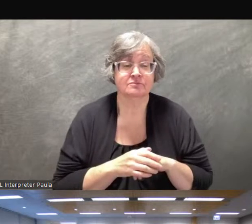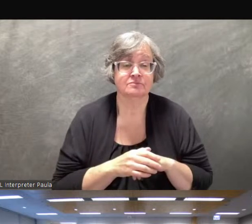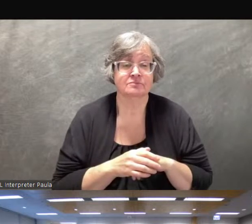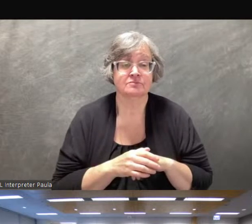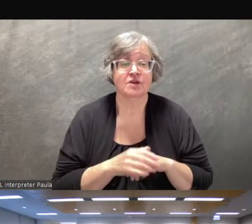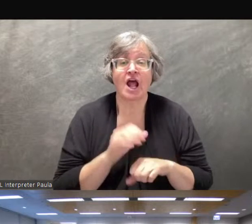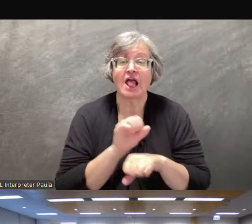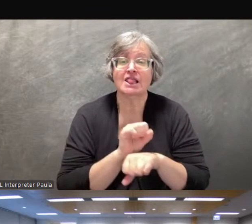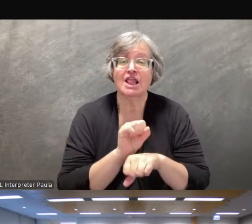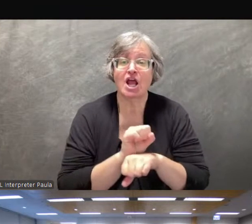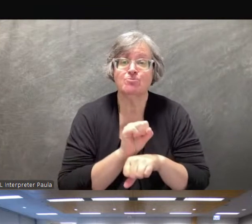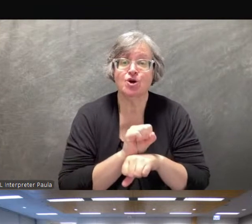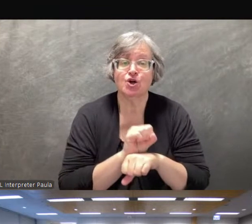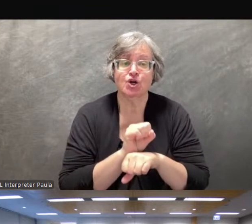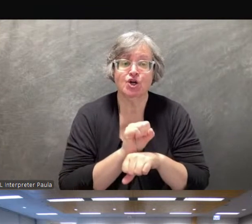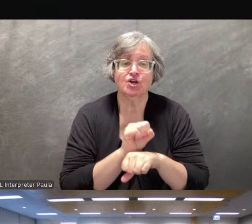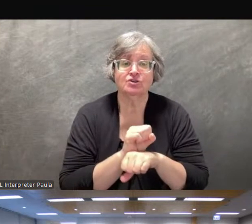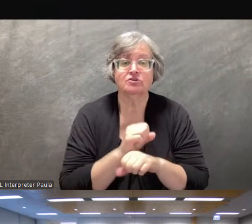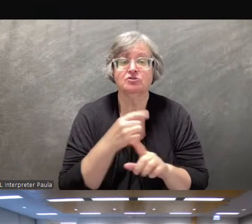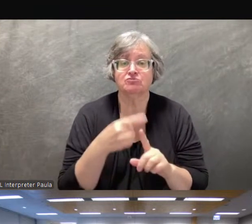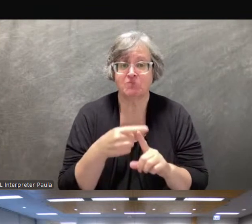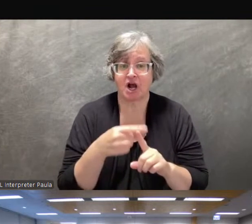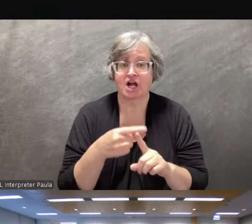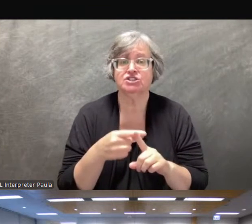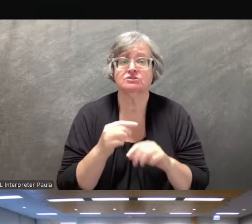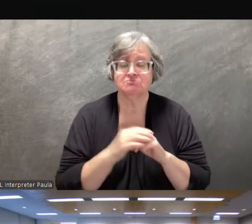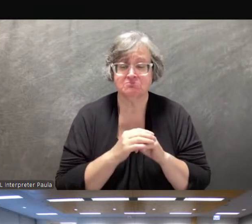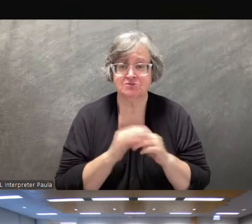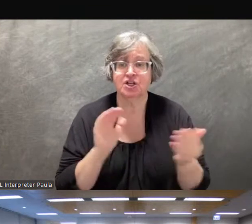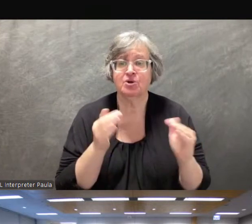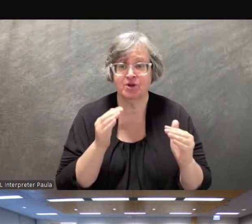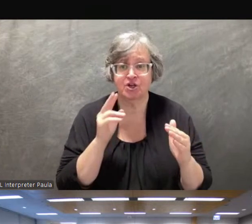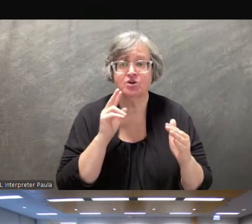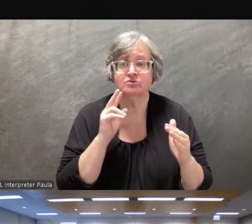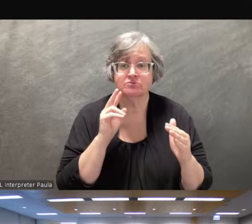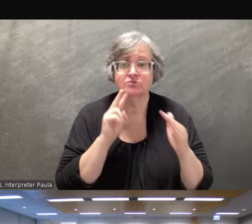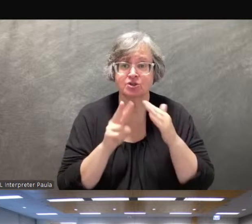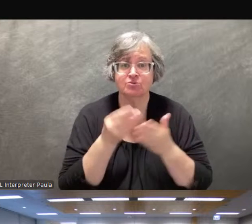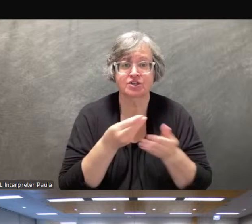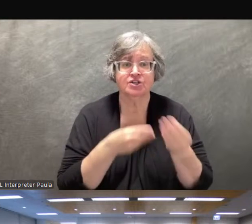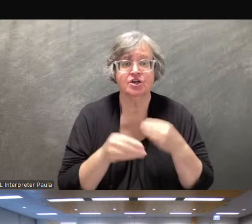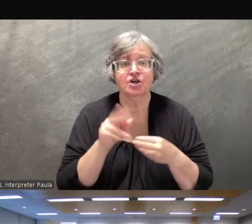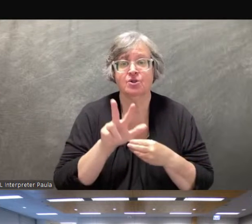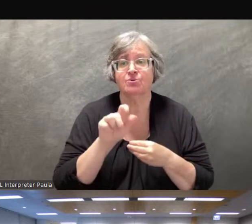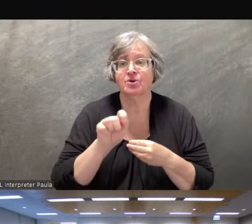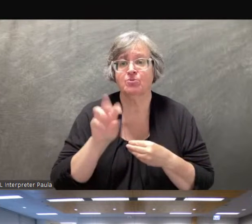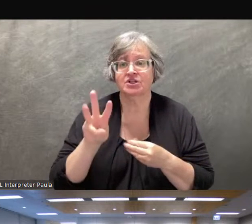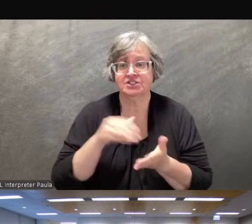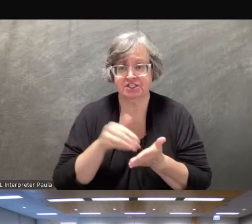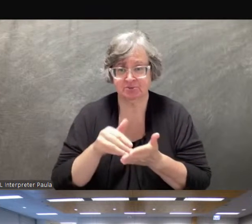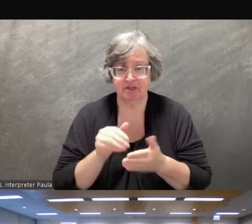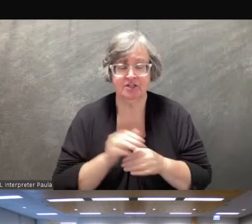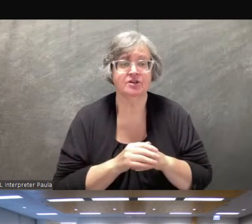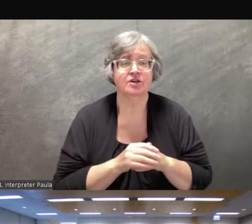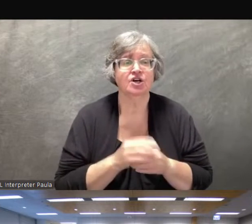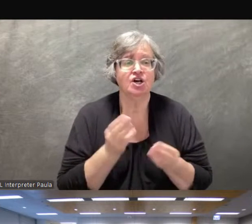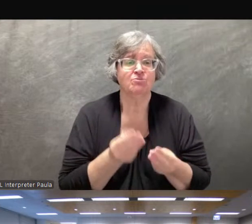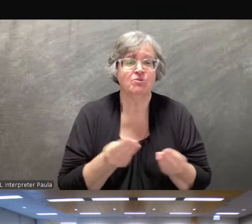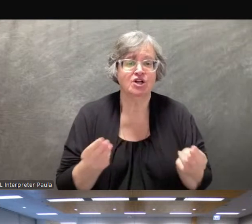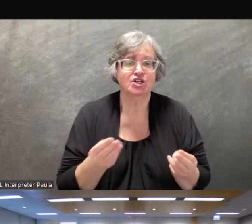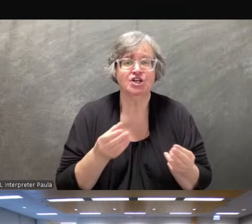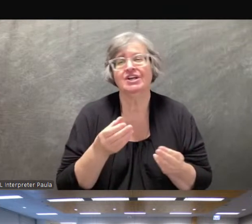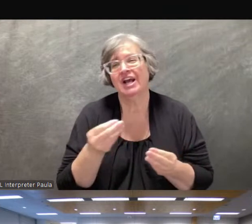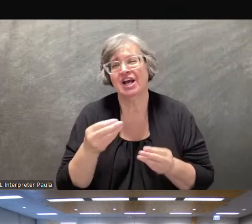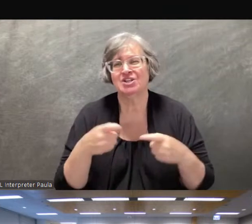So for labor, coming in positive to budget, so 3.6 million positive to budget on the labor side. Material and